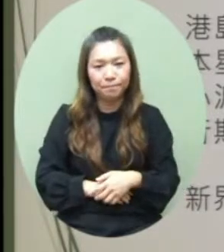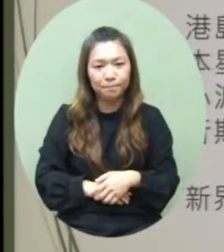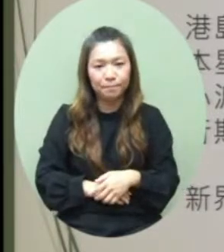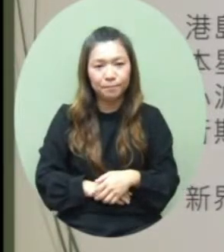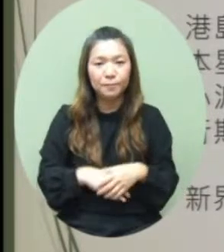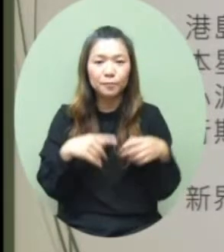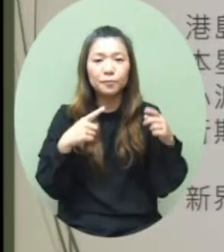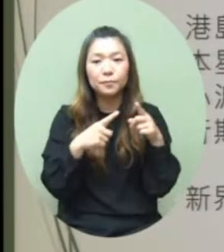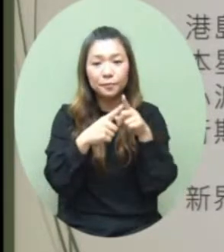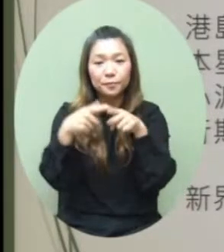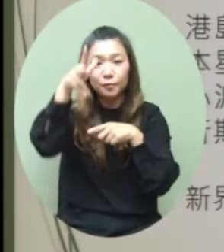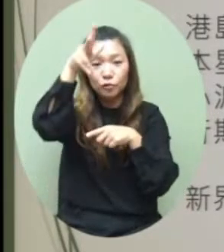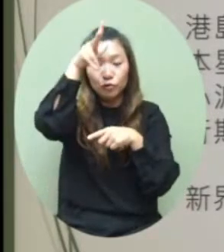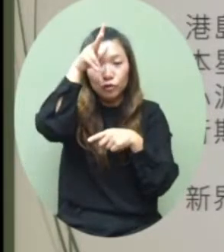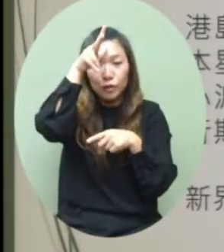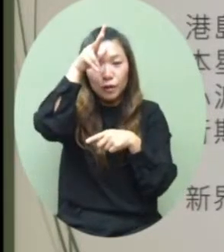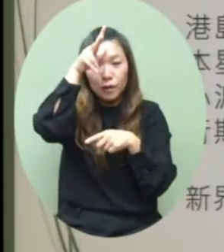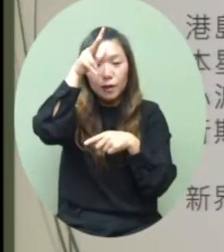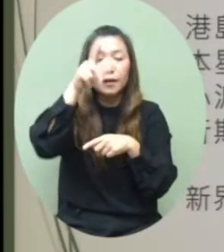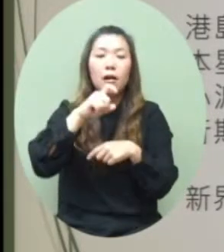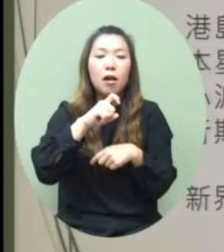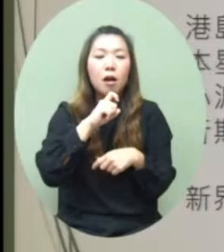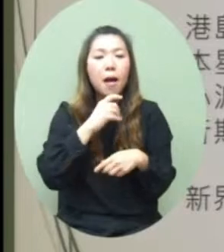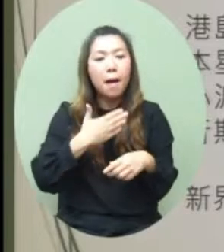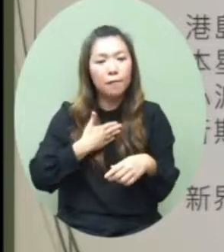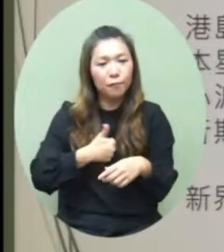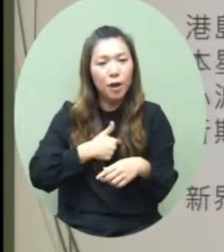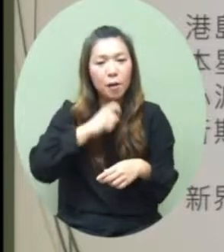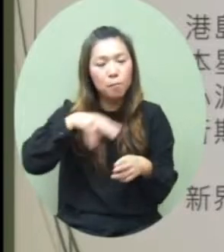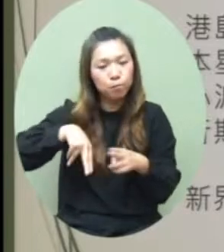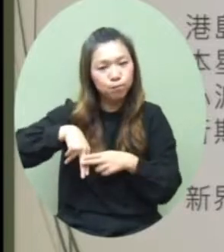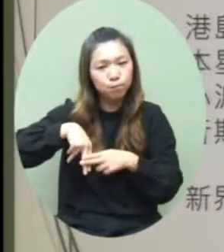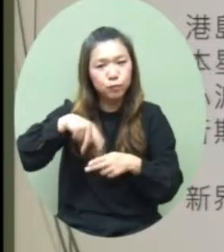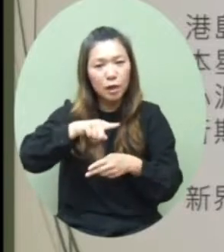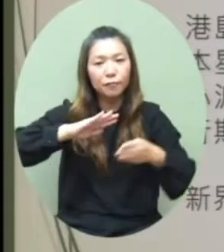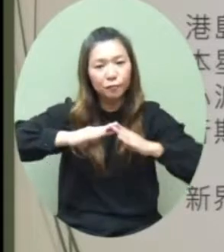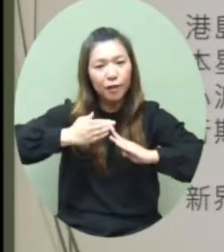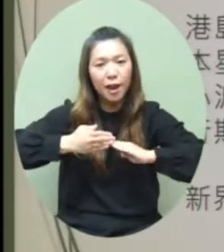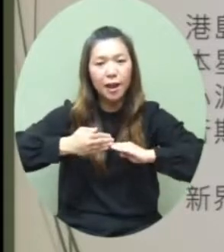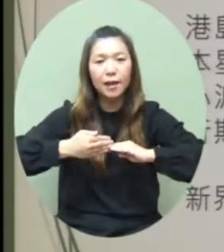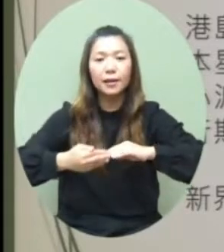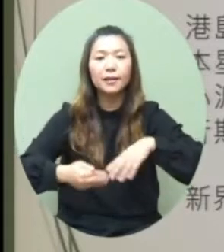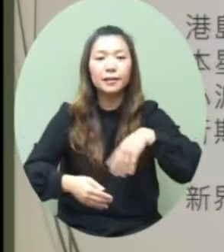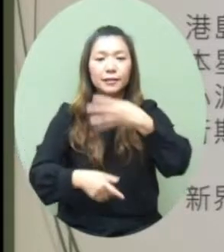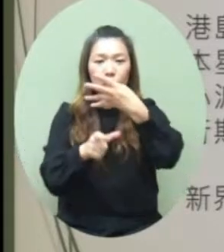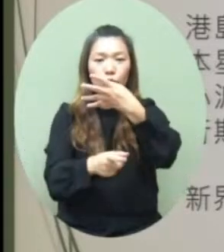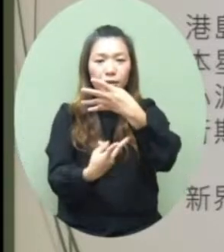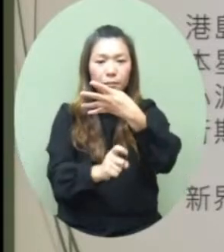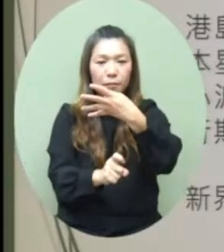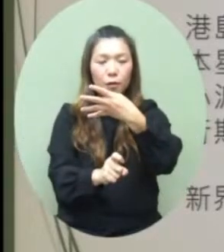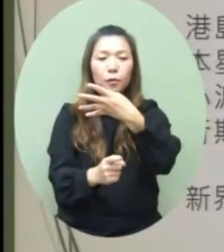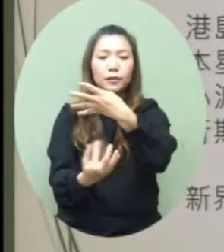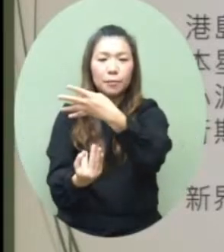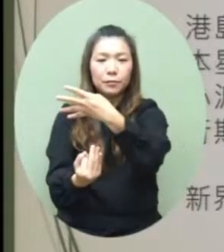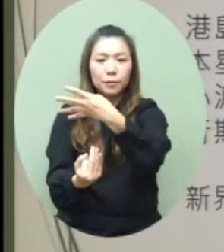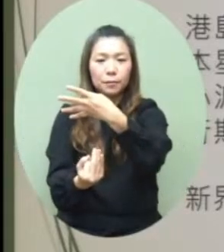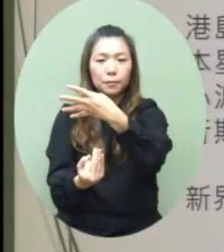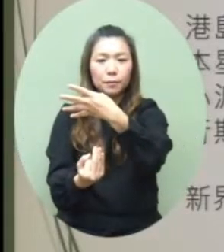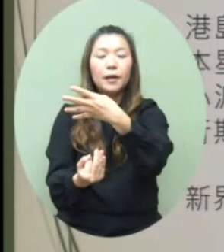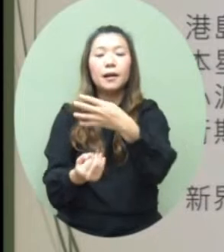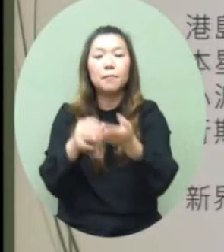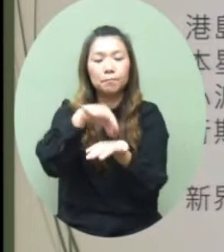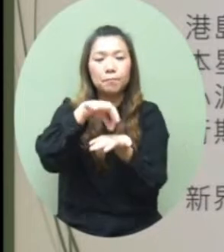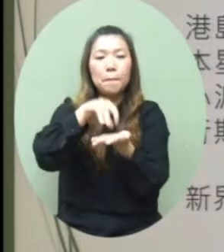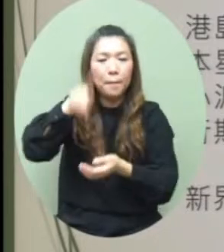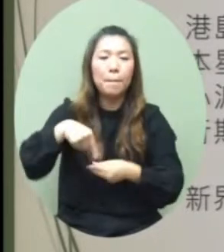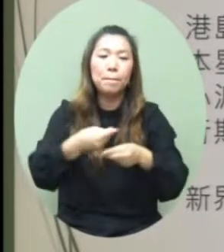remaining gourmet marketplaces in Kowloon and the New Territories, no ticket will be required. For the first